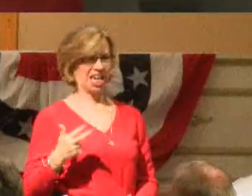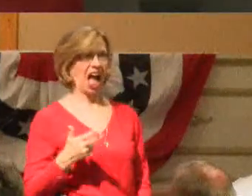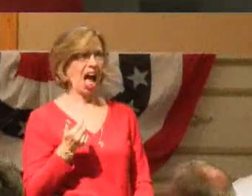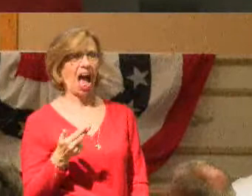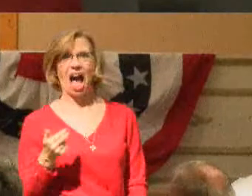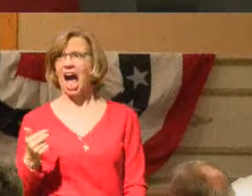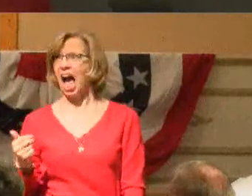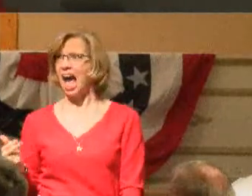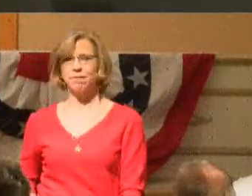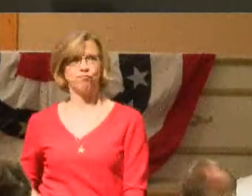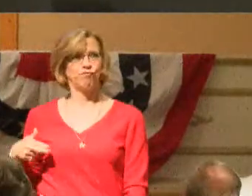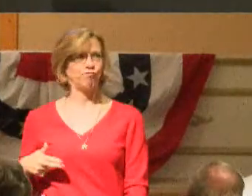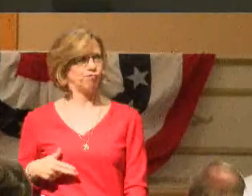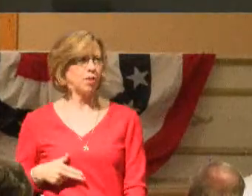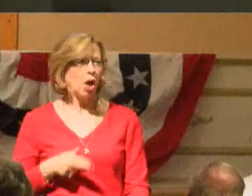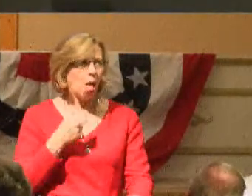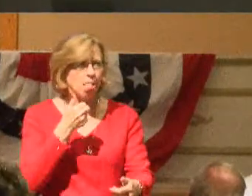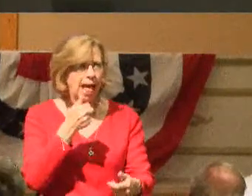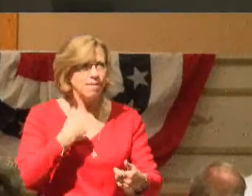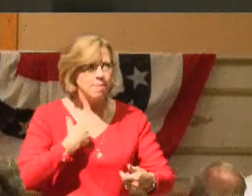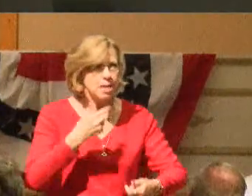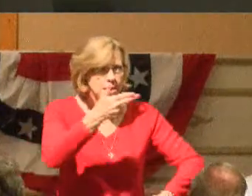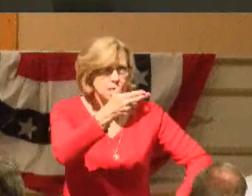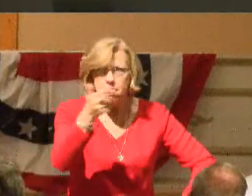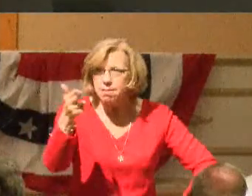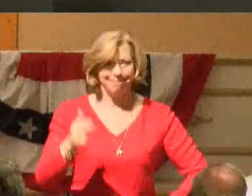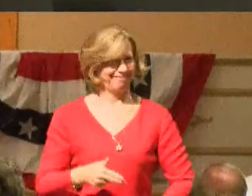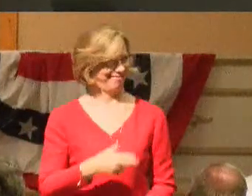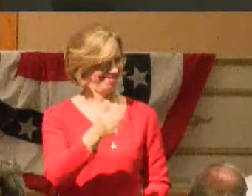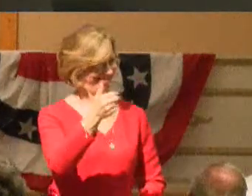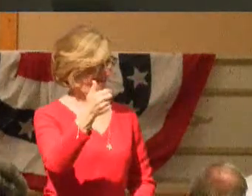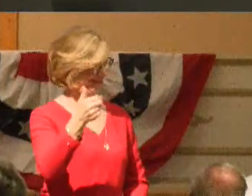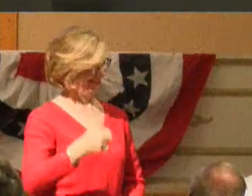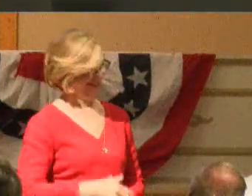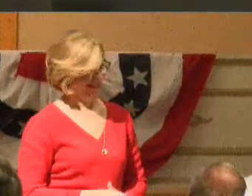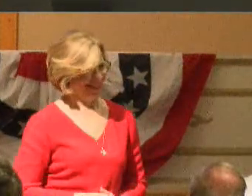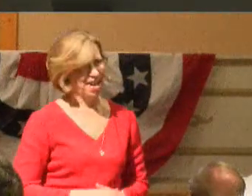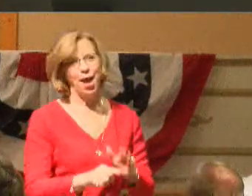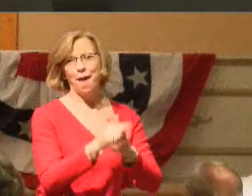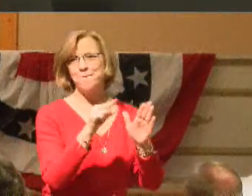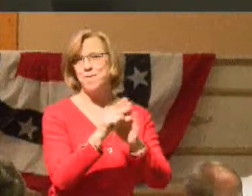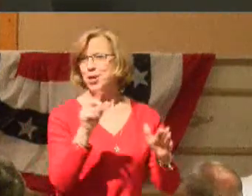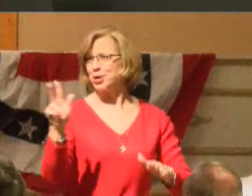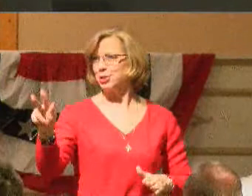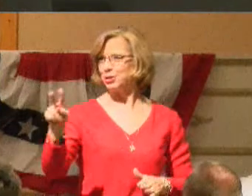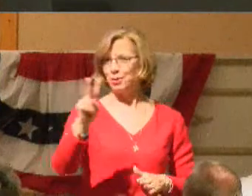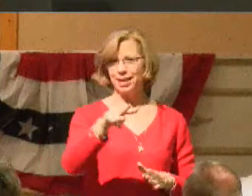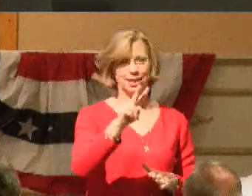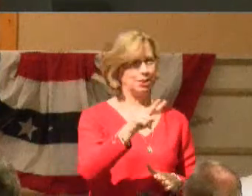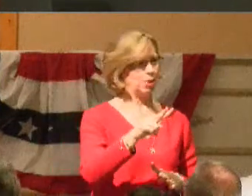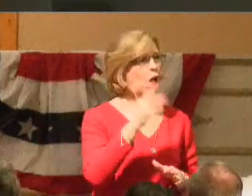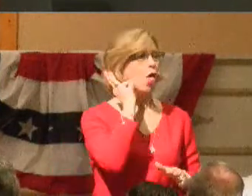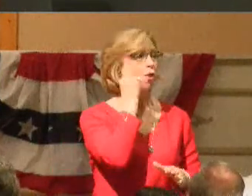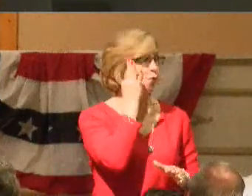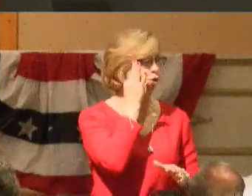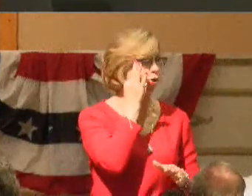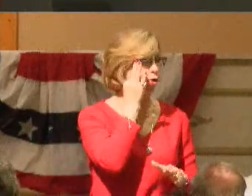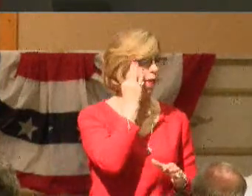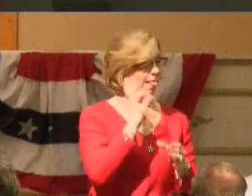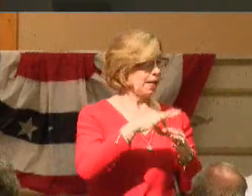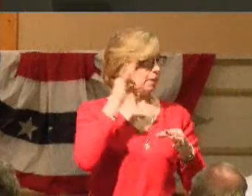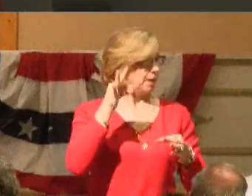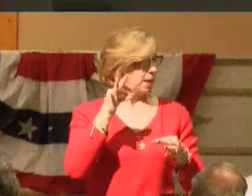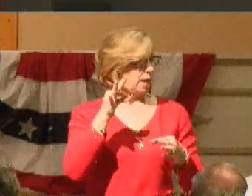Then verse 22, But the fruit of the Spirit is love, joy,